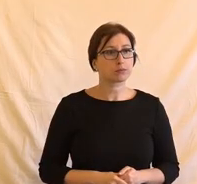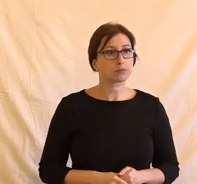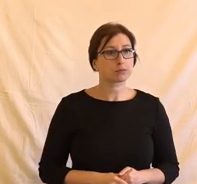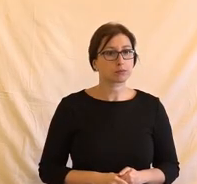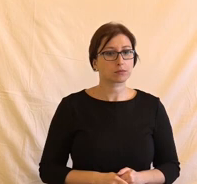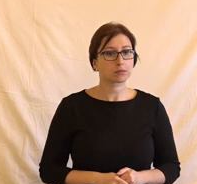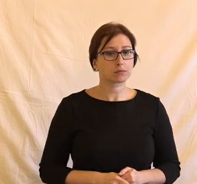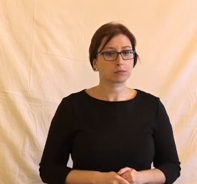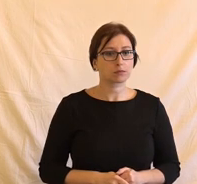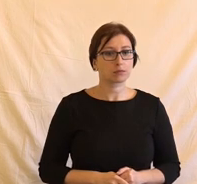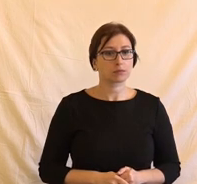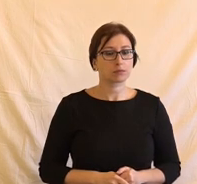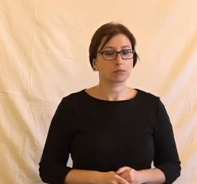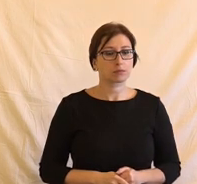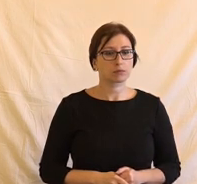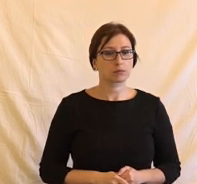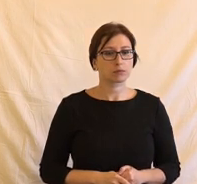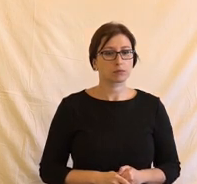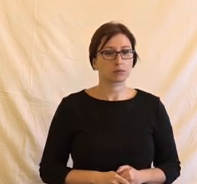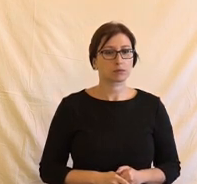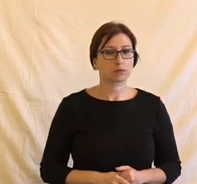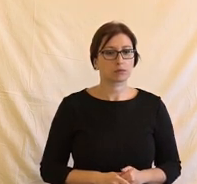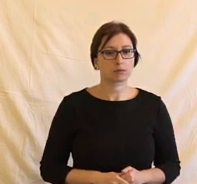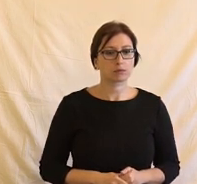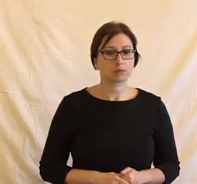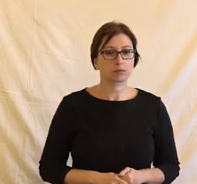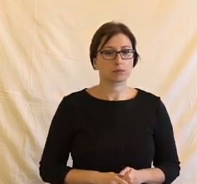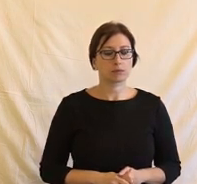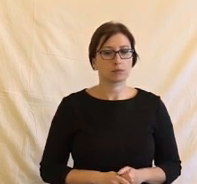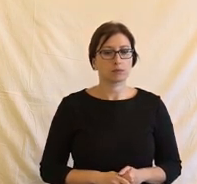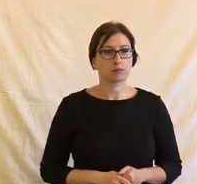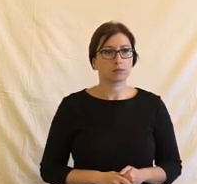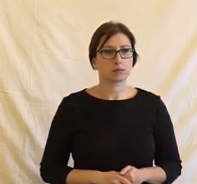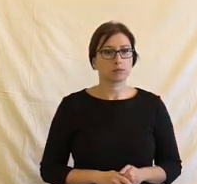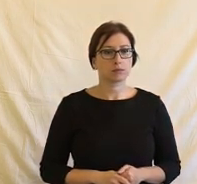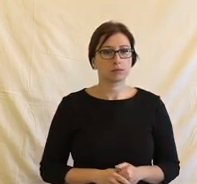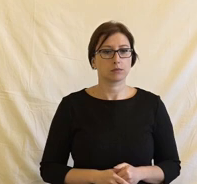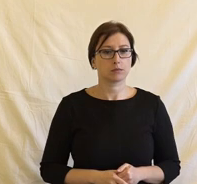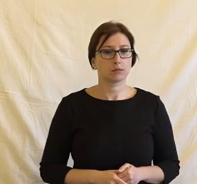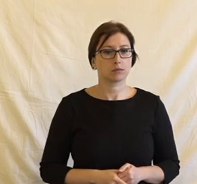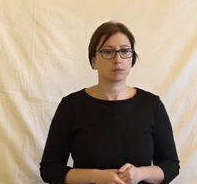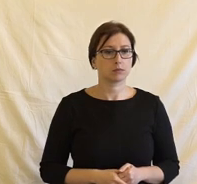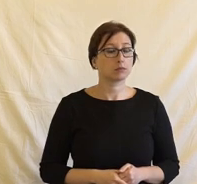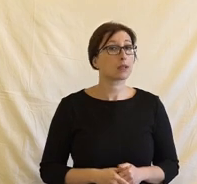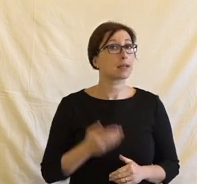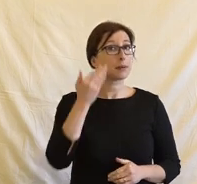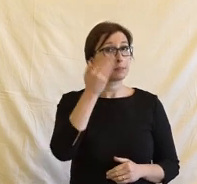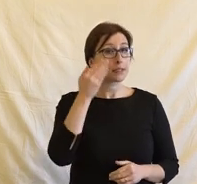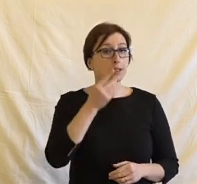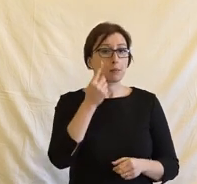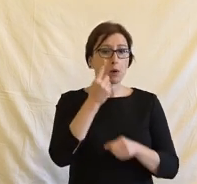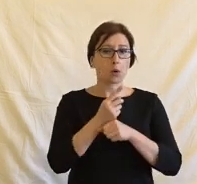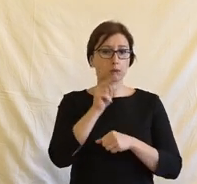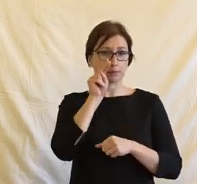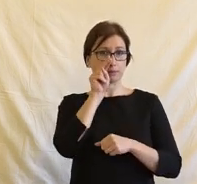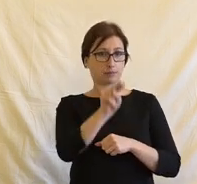So, I assume that everyone here can read what's on the screen, so I don't need to explain anything. Myslím, že pouhým